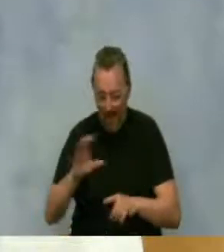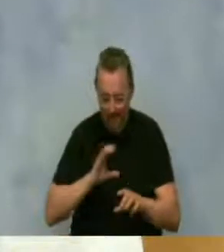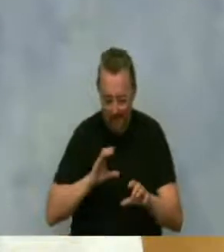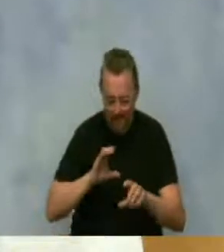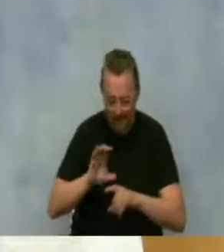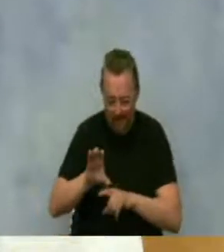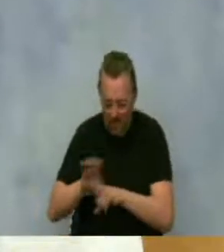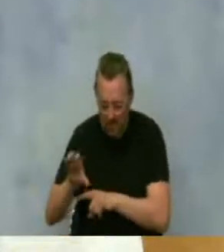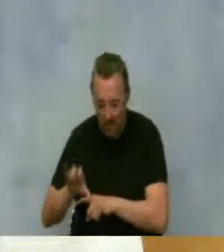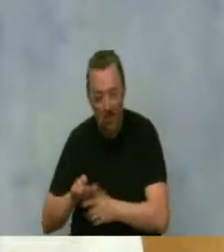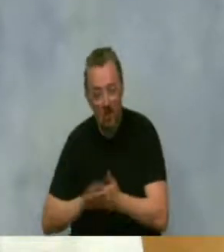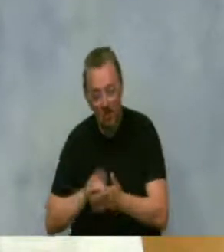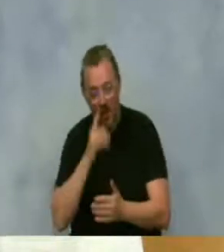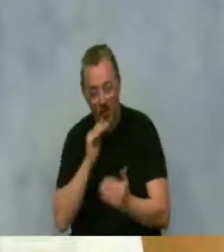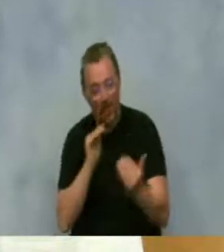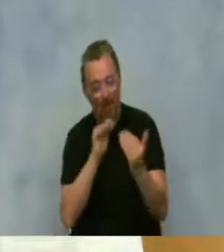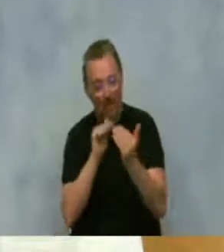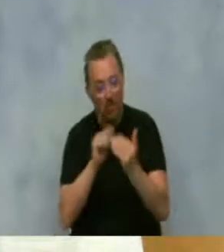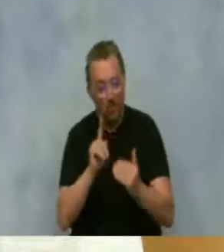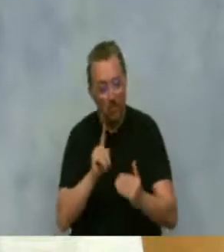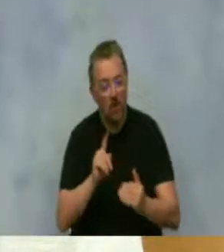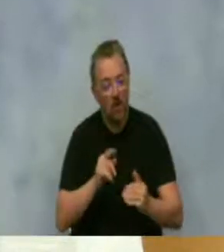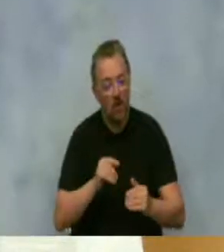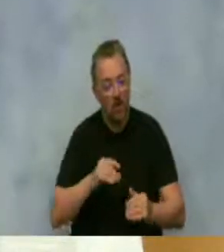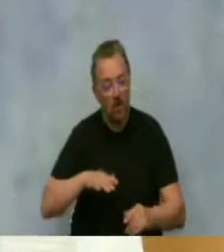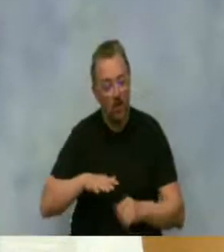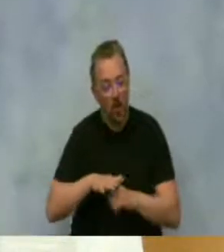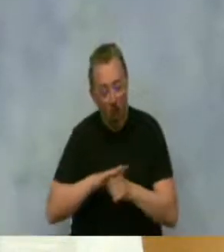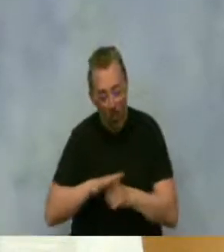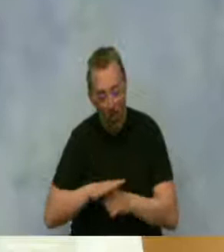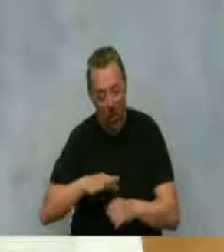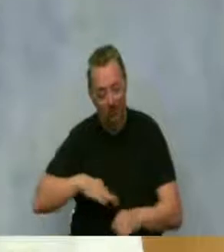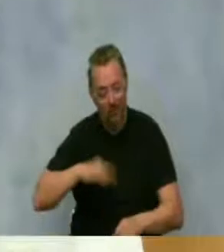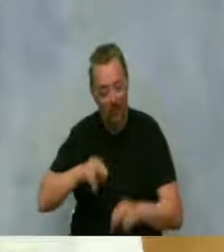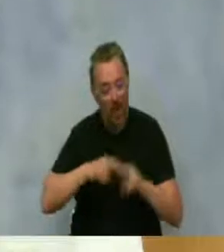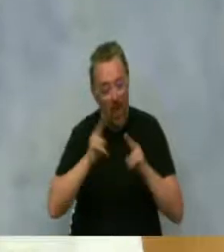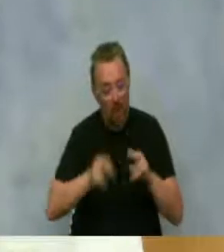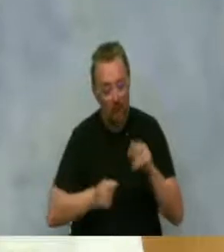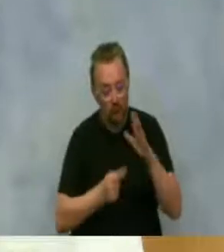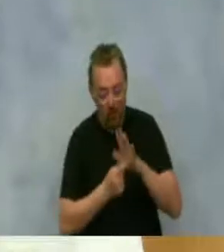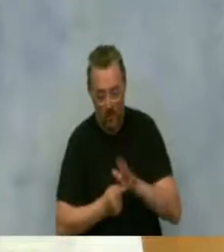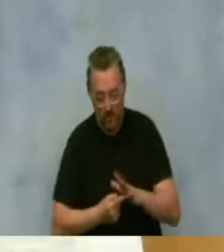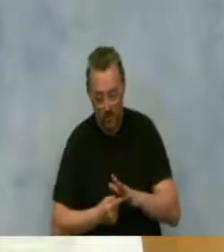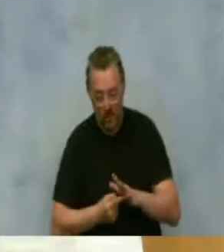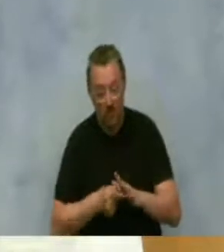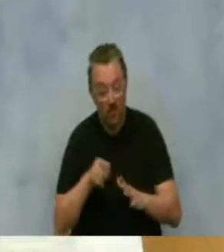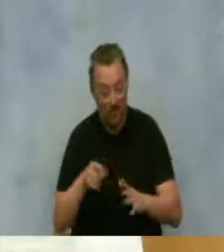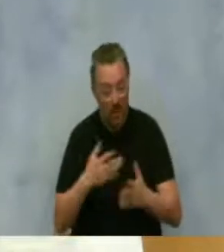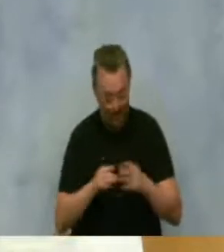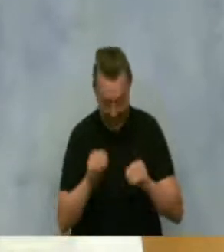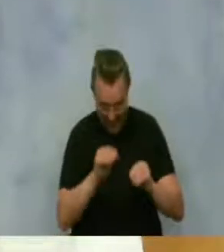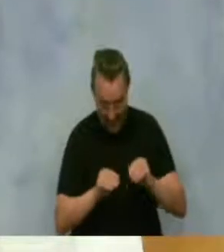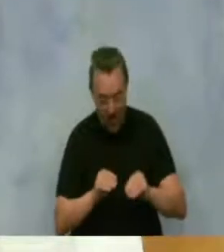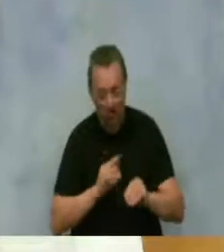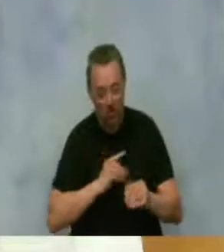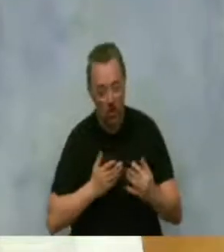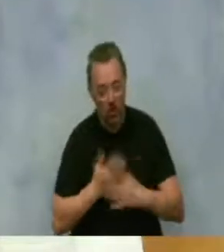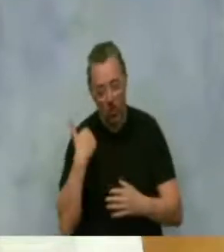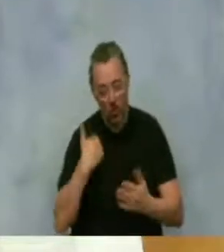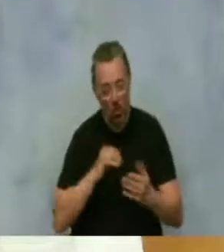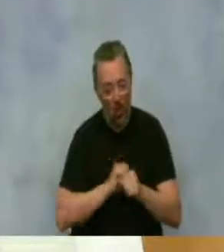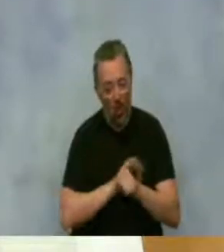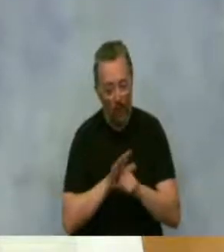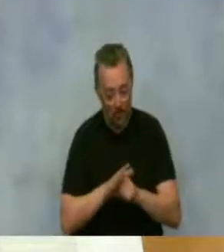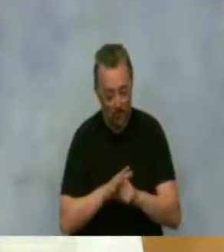strategic priorities for affordable housing. The SHIP has been prepared taking account of the impact of COVID-19, of the revised